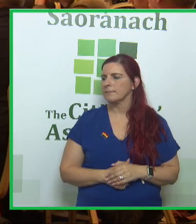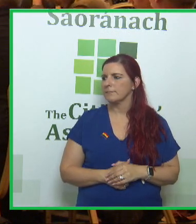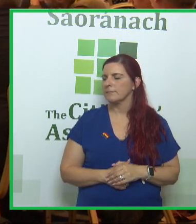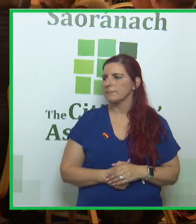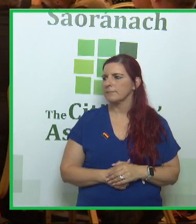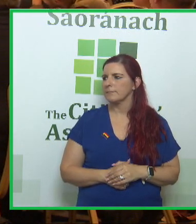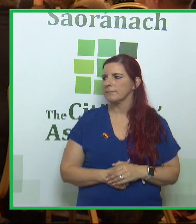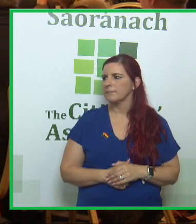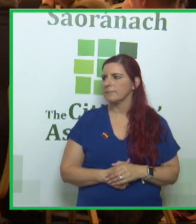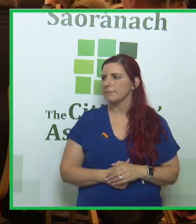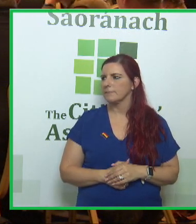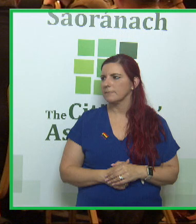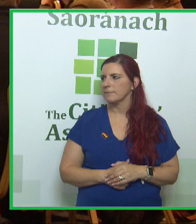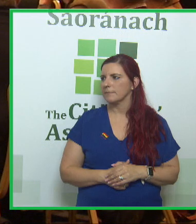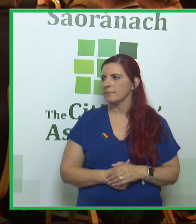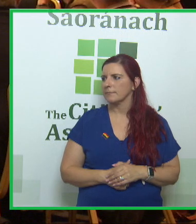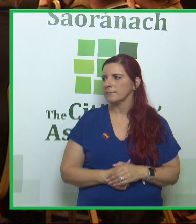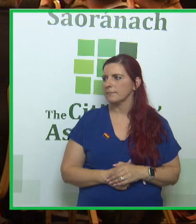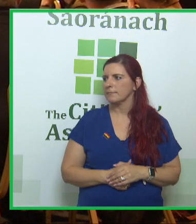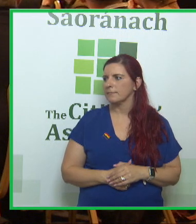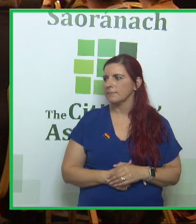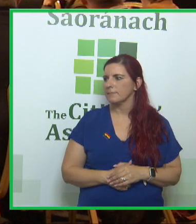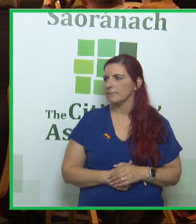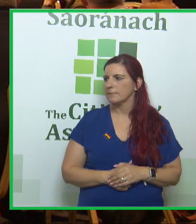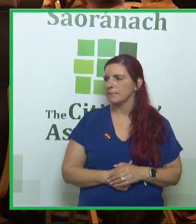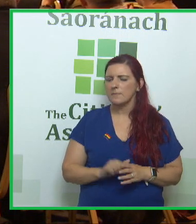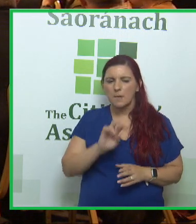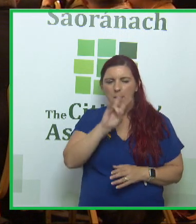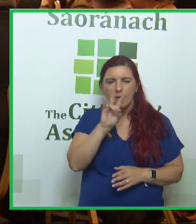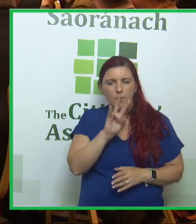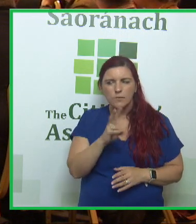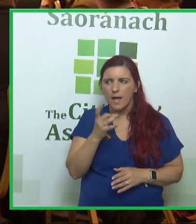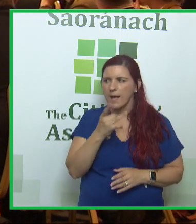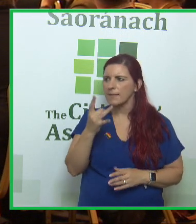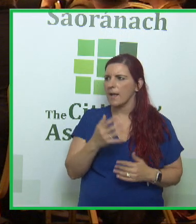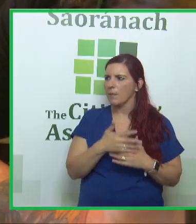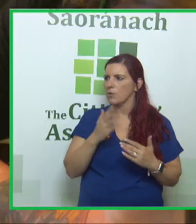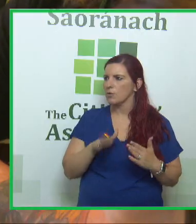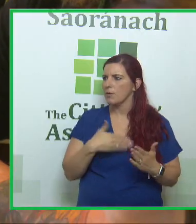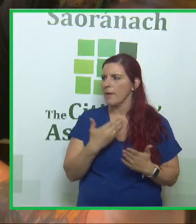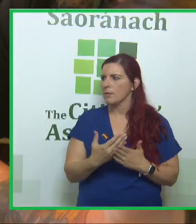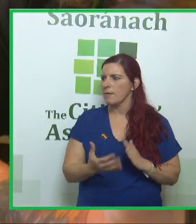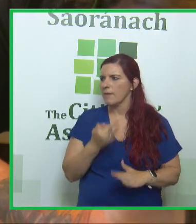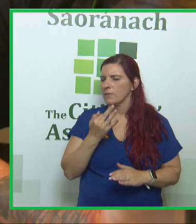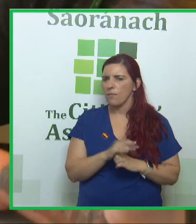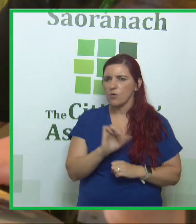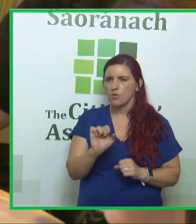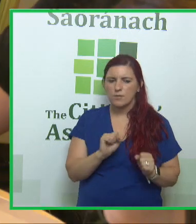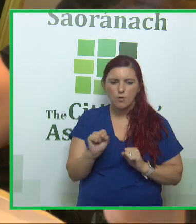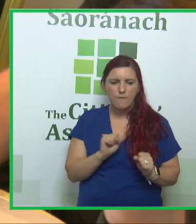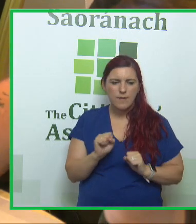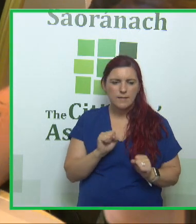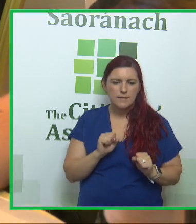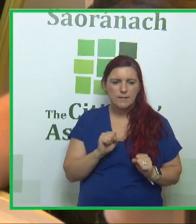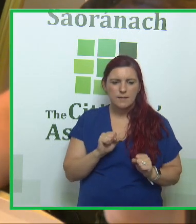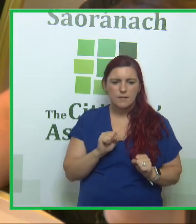Victoria. My question is for Tony. How much demand do you find for your service? Is